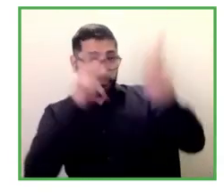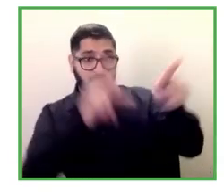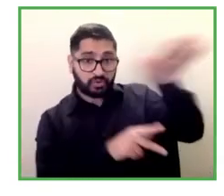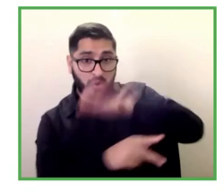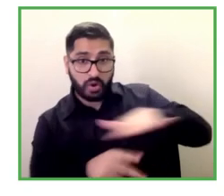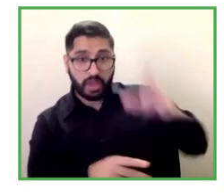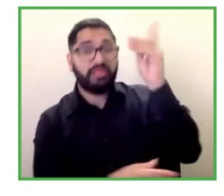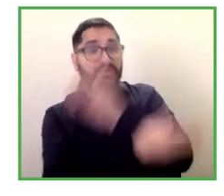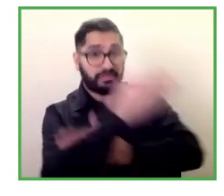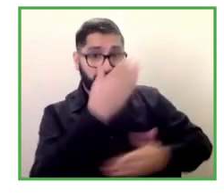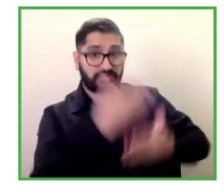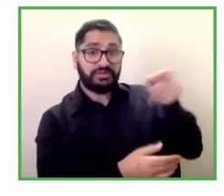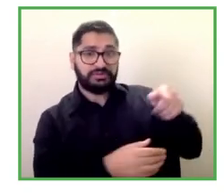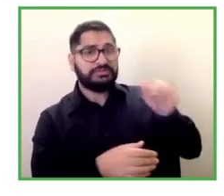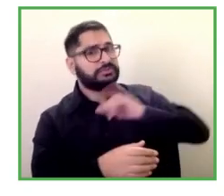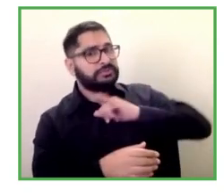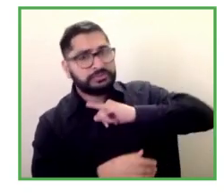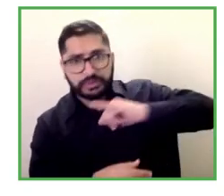disabilities still